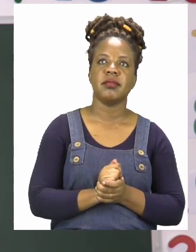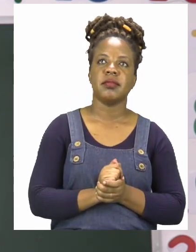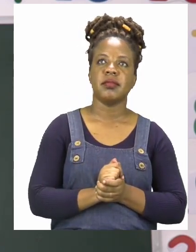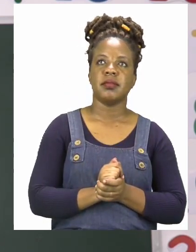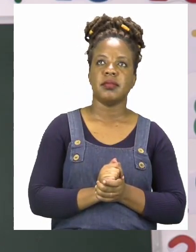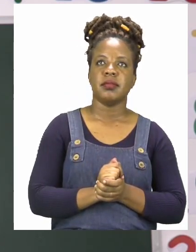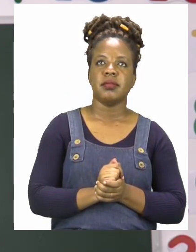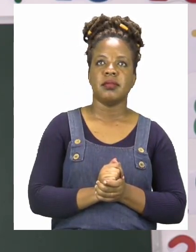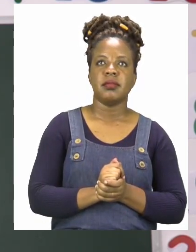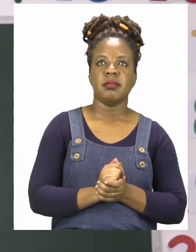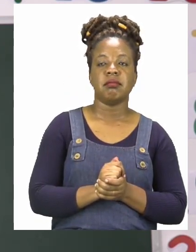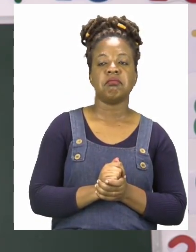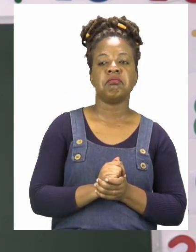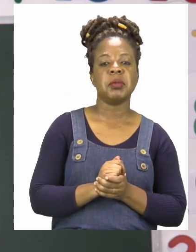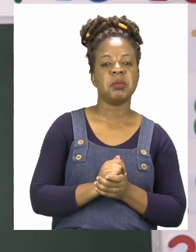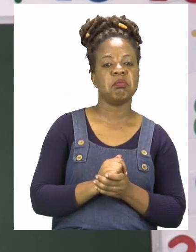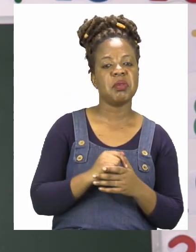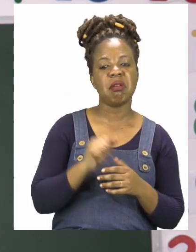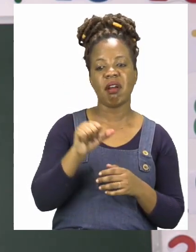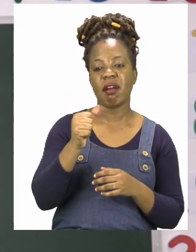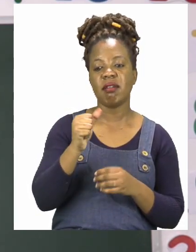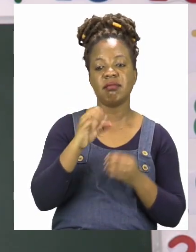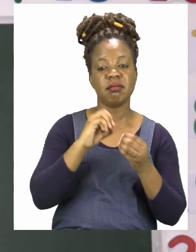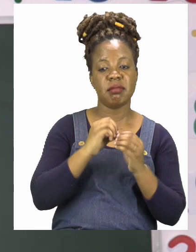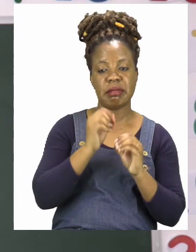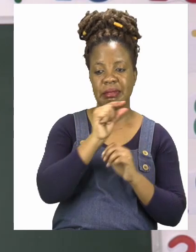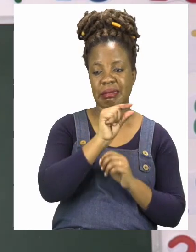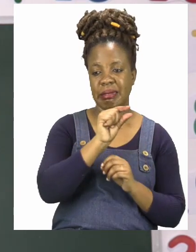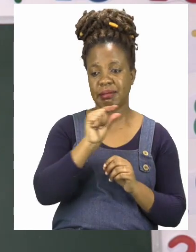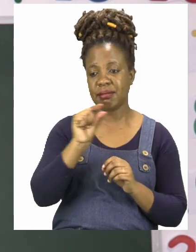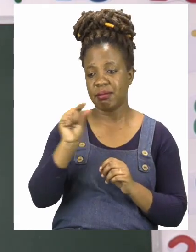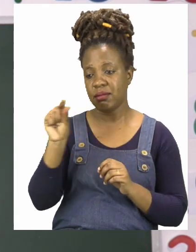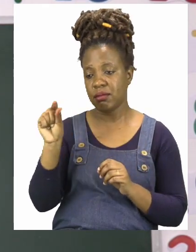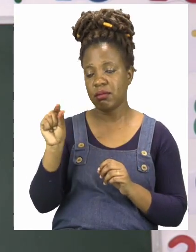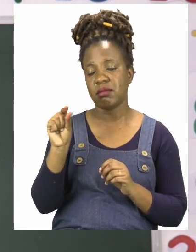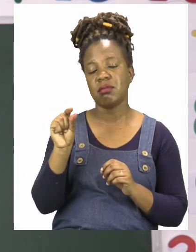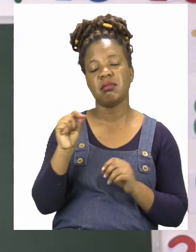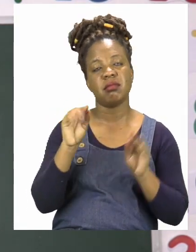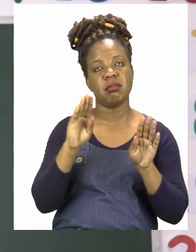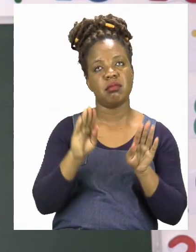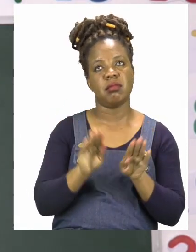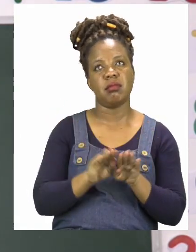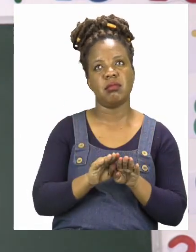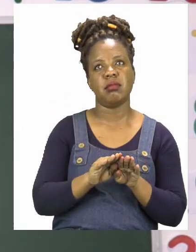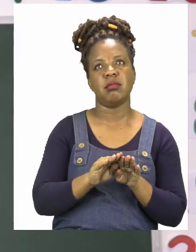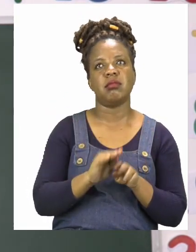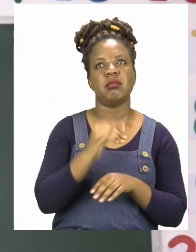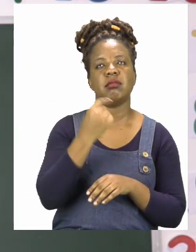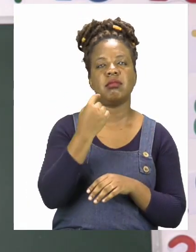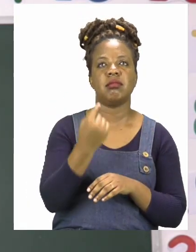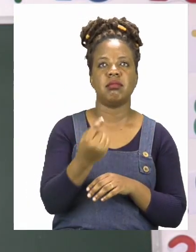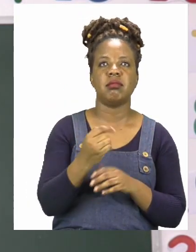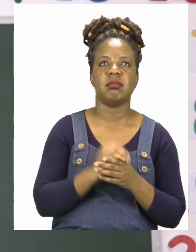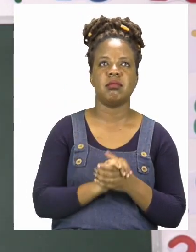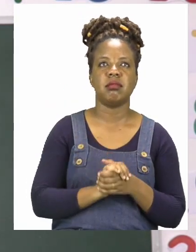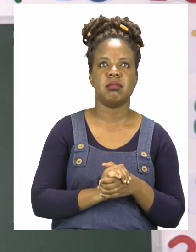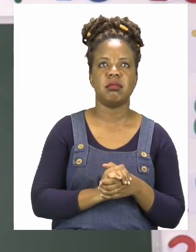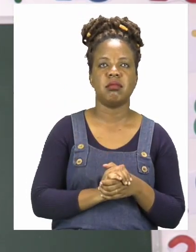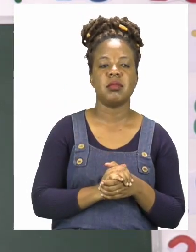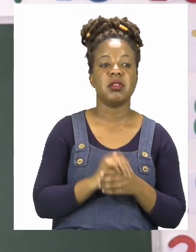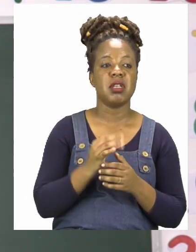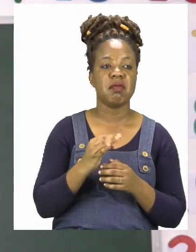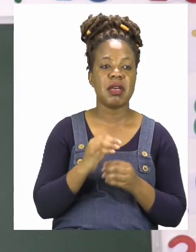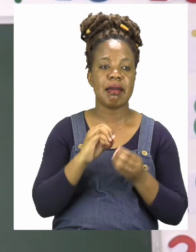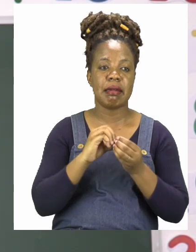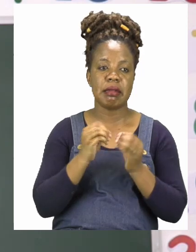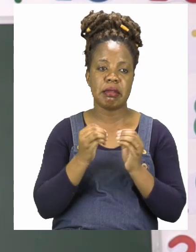So the rest of the missing numbers, my dear friends, you're going to do by yourselves. If you find that the numbers in front are the ones that are